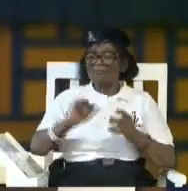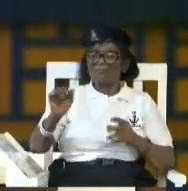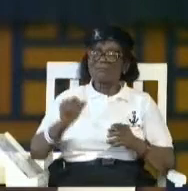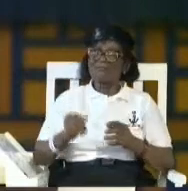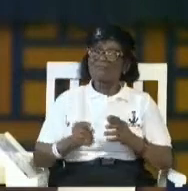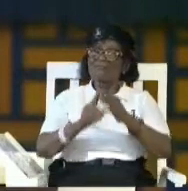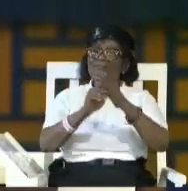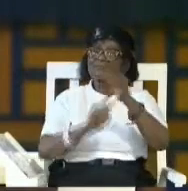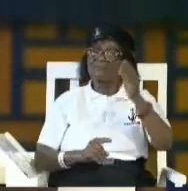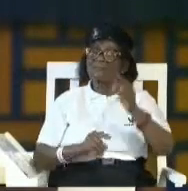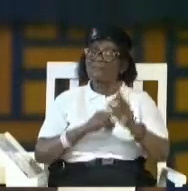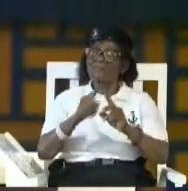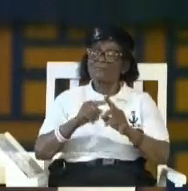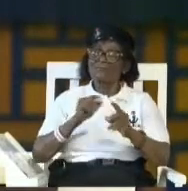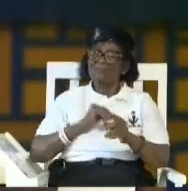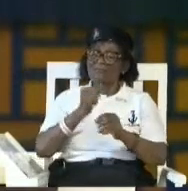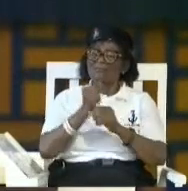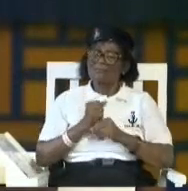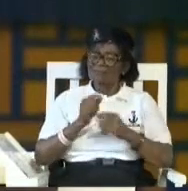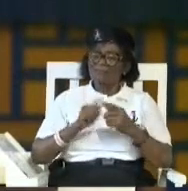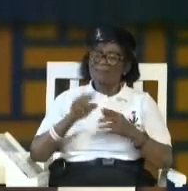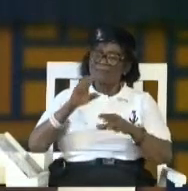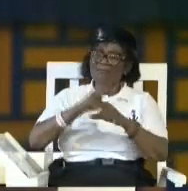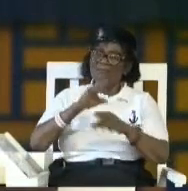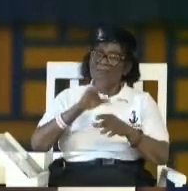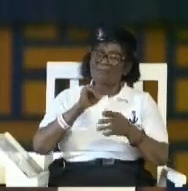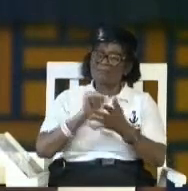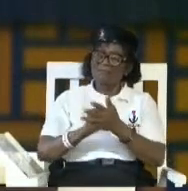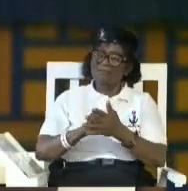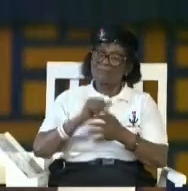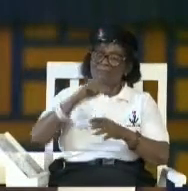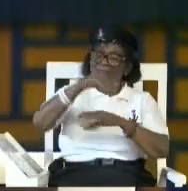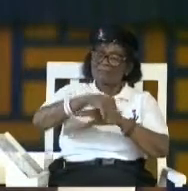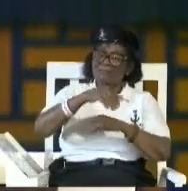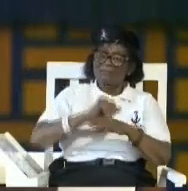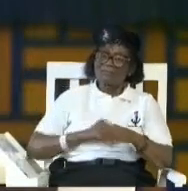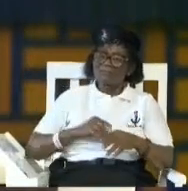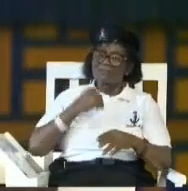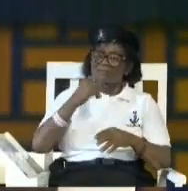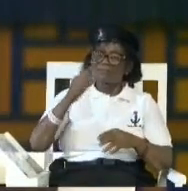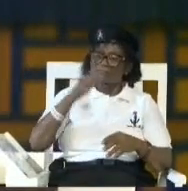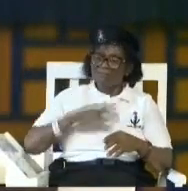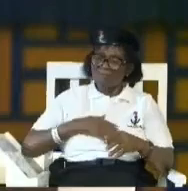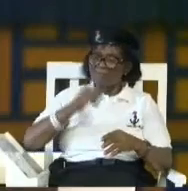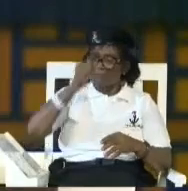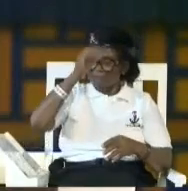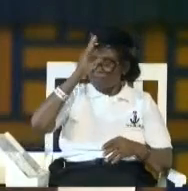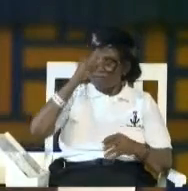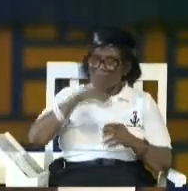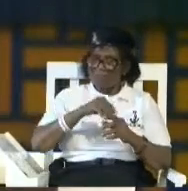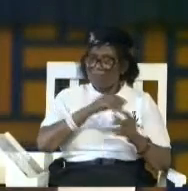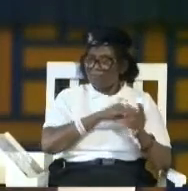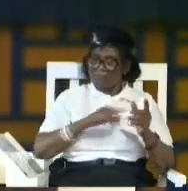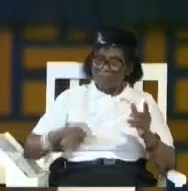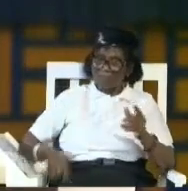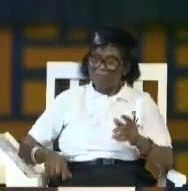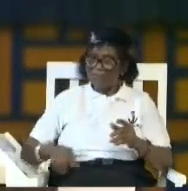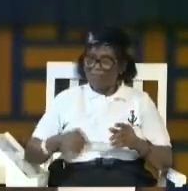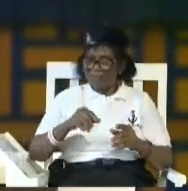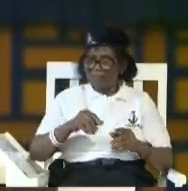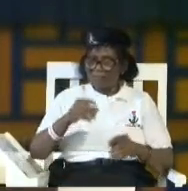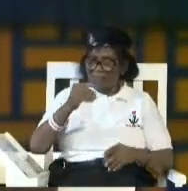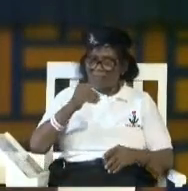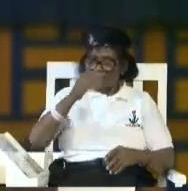When I got to the church that evening, I told my father in the Lord, "Daddy, I saw something this